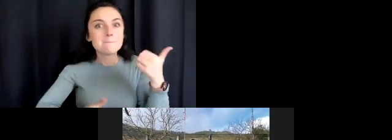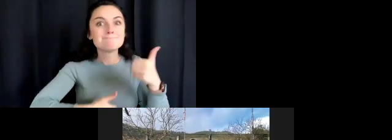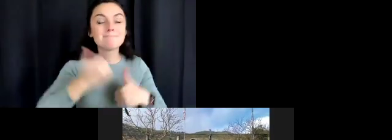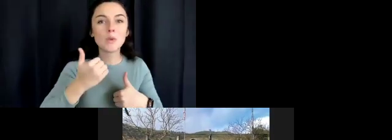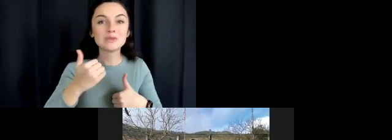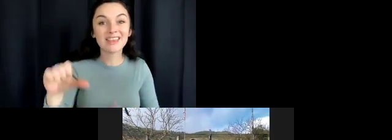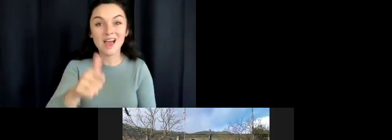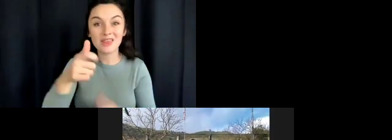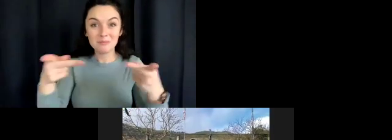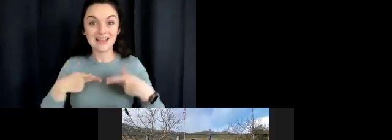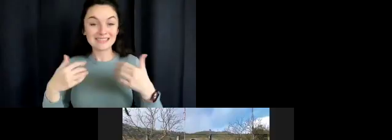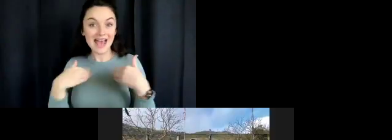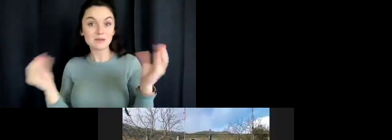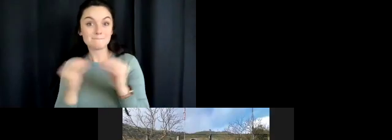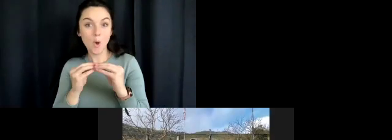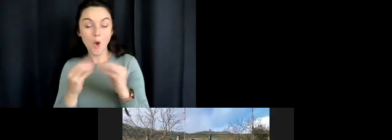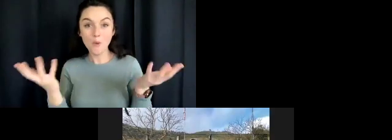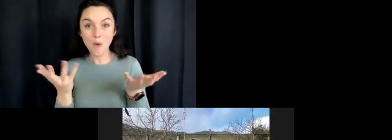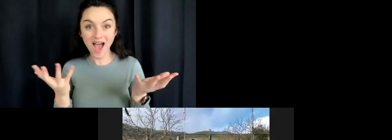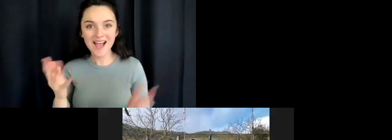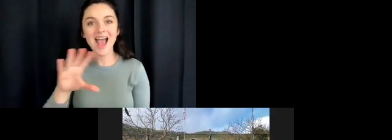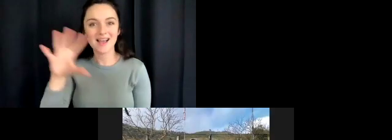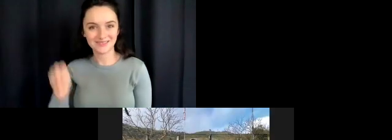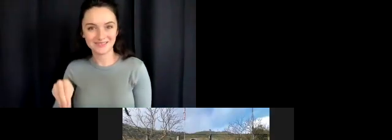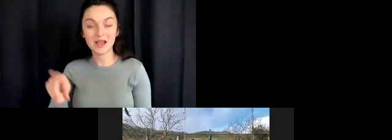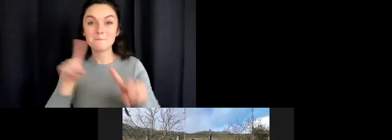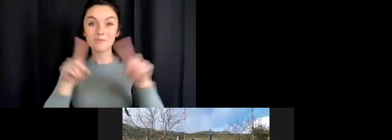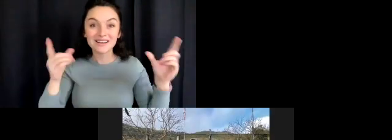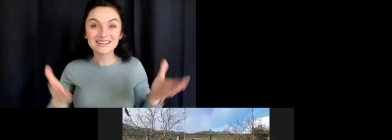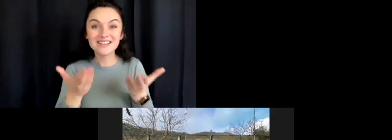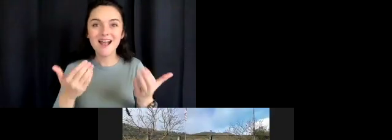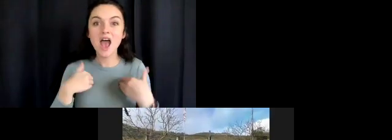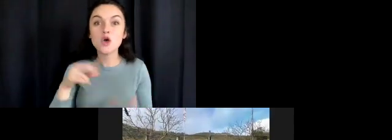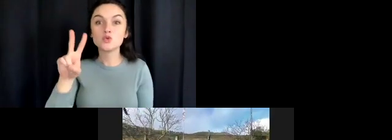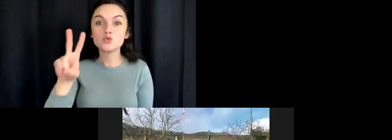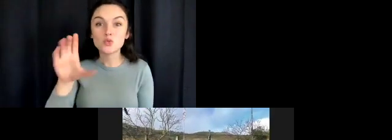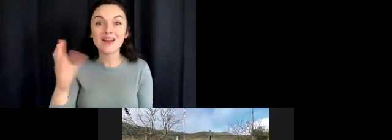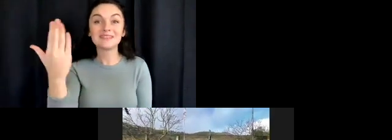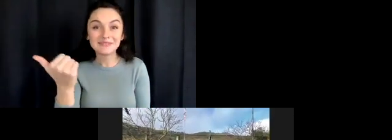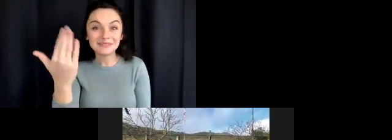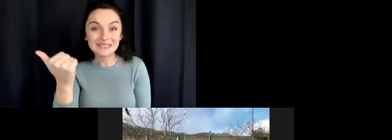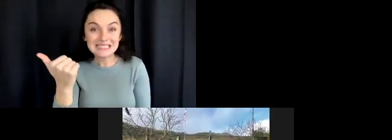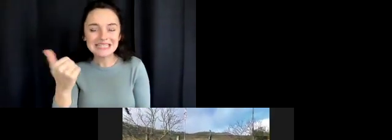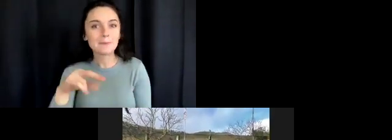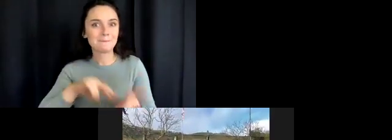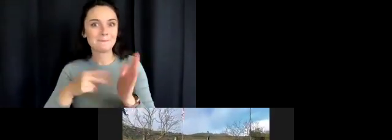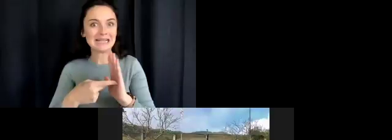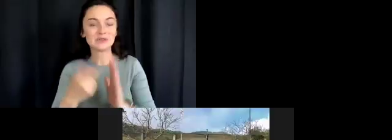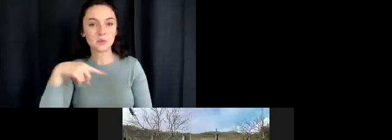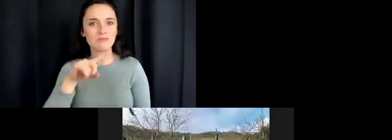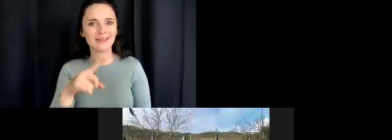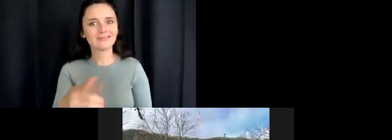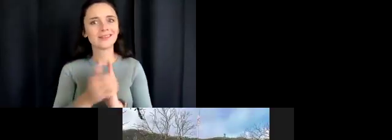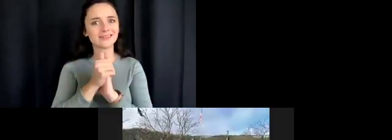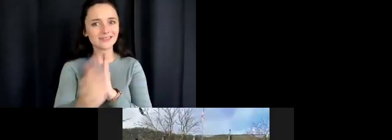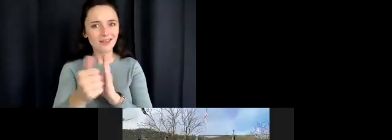over 214 cheetahs born here at Wildlife Safari, which means we're really, really good at it. So we're gonna go take a look at our